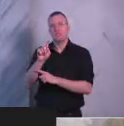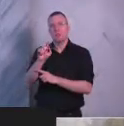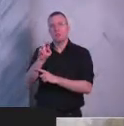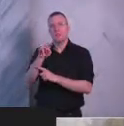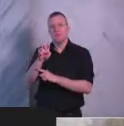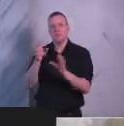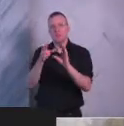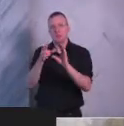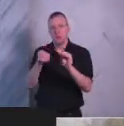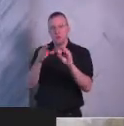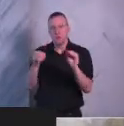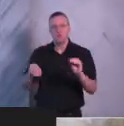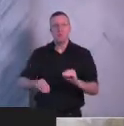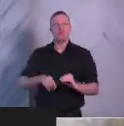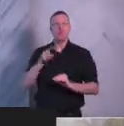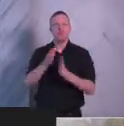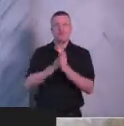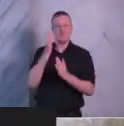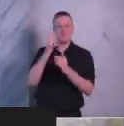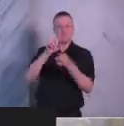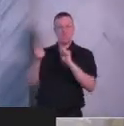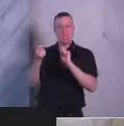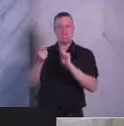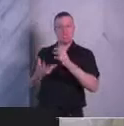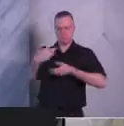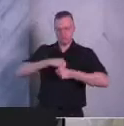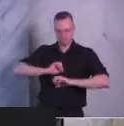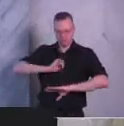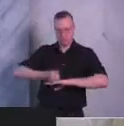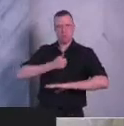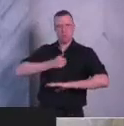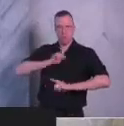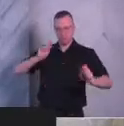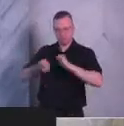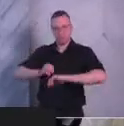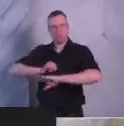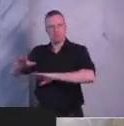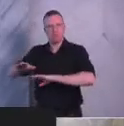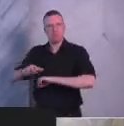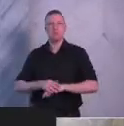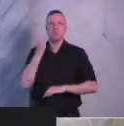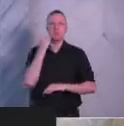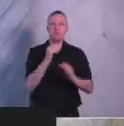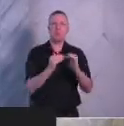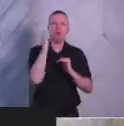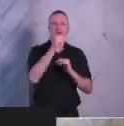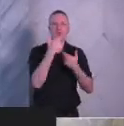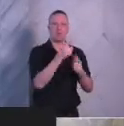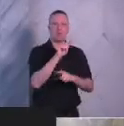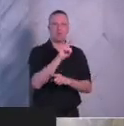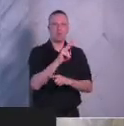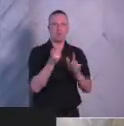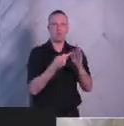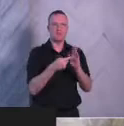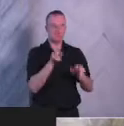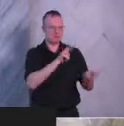want to see in your world. And I think that when we see and when we overwatch television, sometimes we can get a very negative view